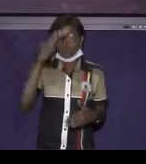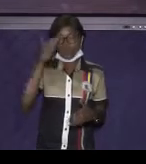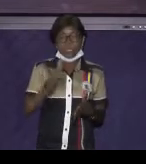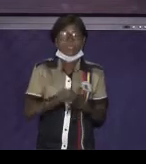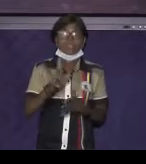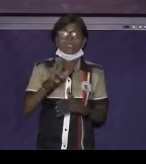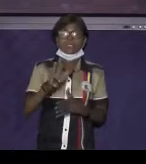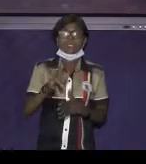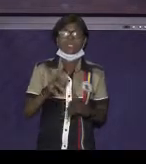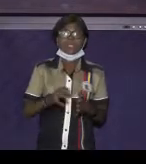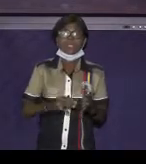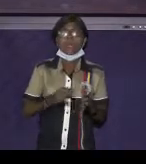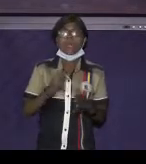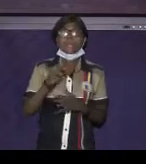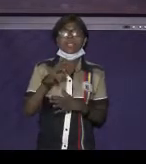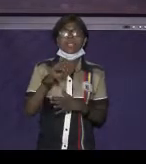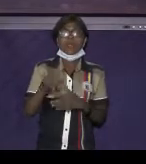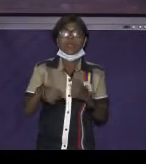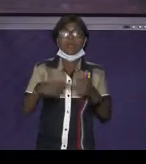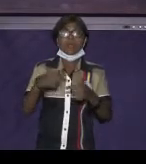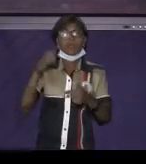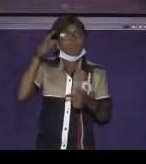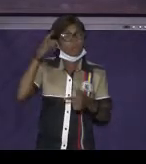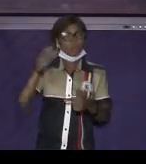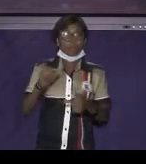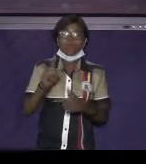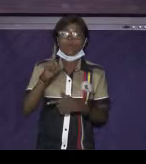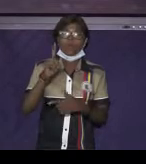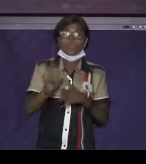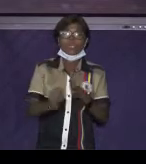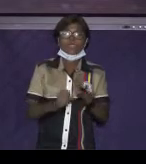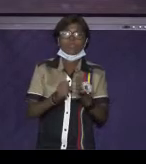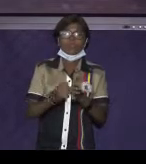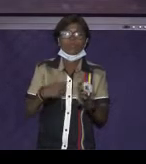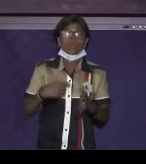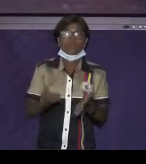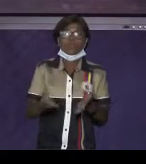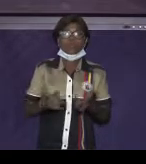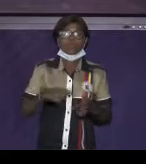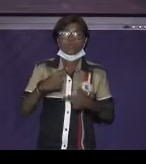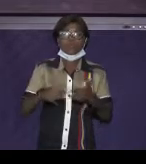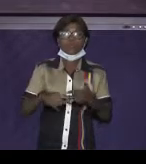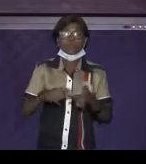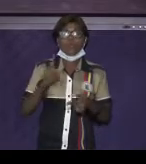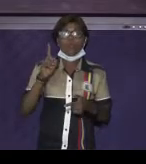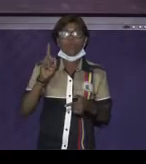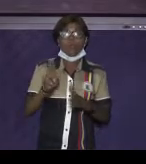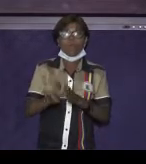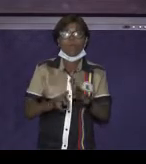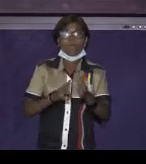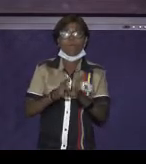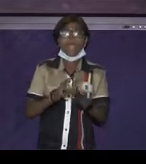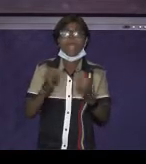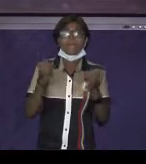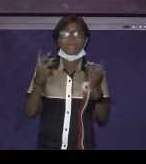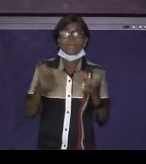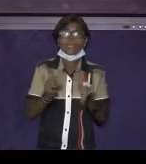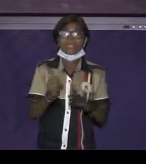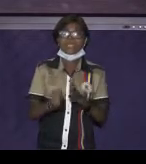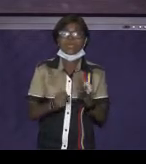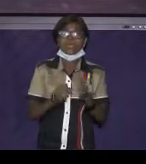3 meters goes for 1 second. Now we want to go to 1 hour. But how many seconds are there in 1